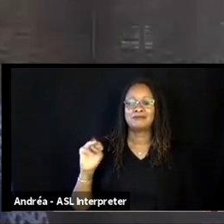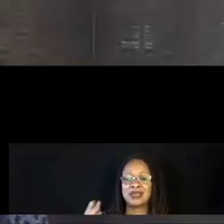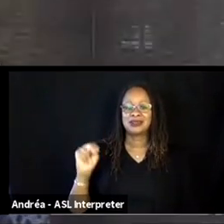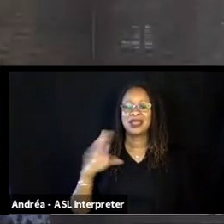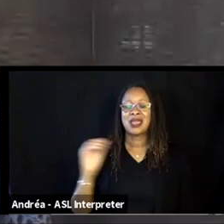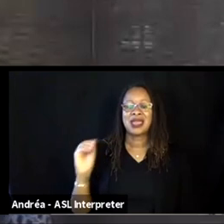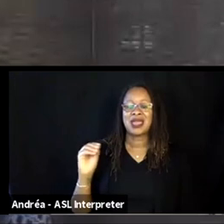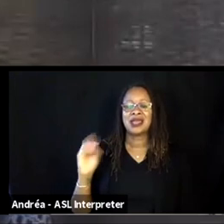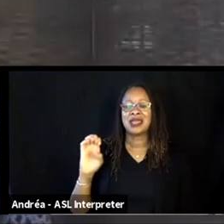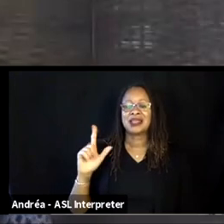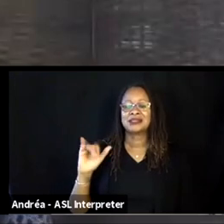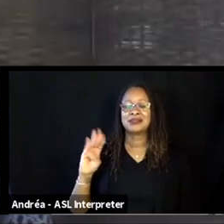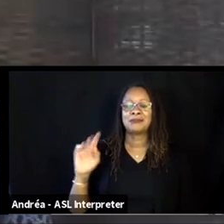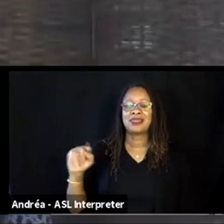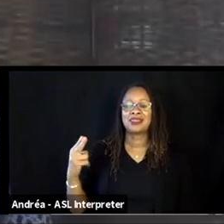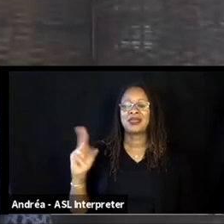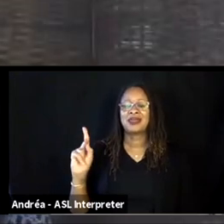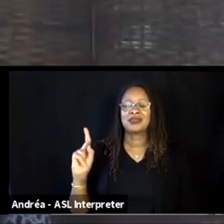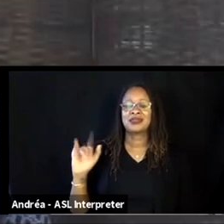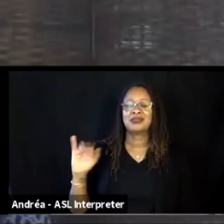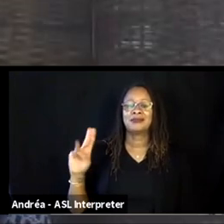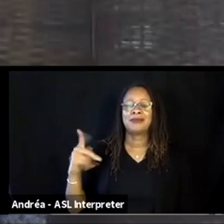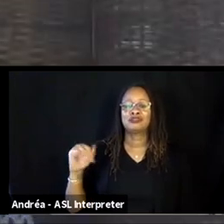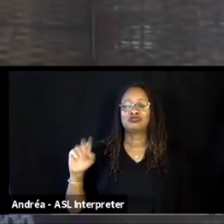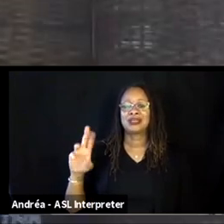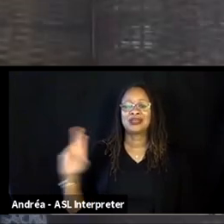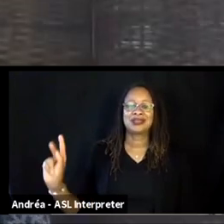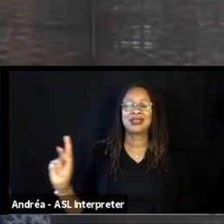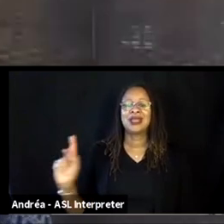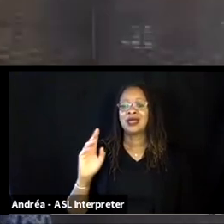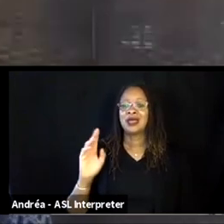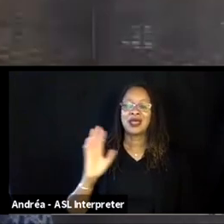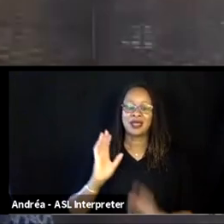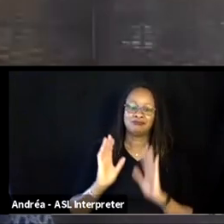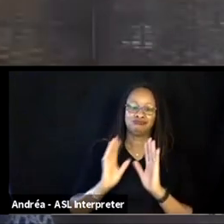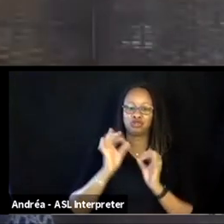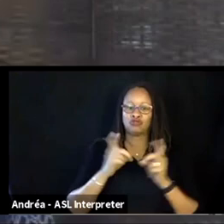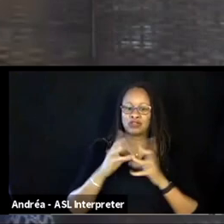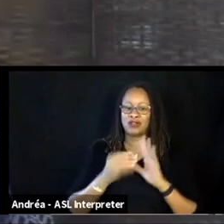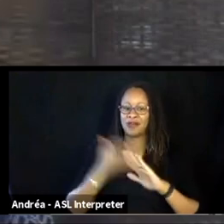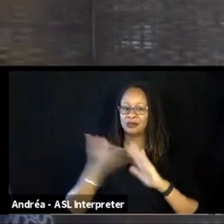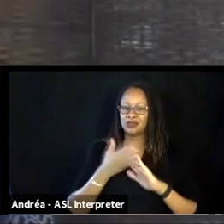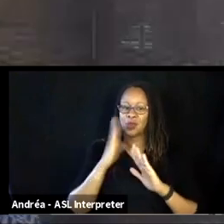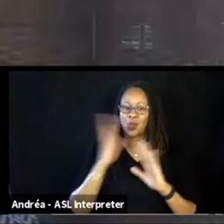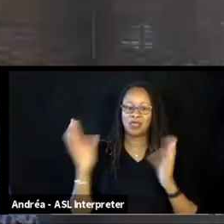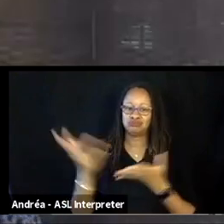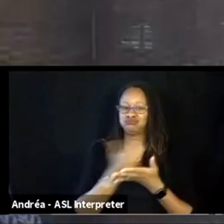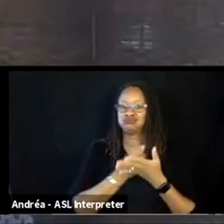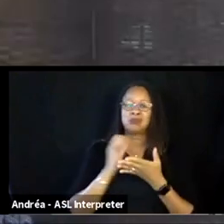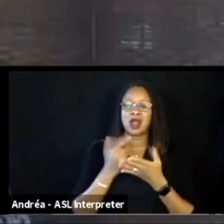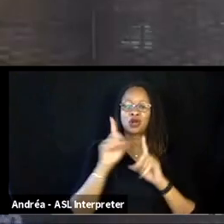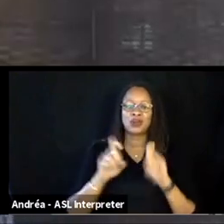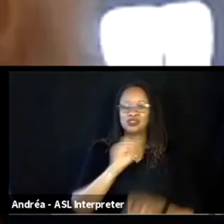leads our development operations, is going to curate our question. So Elizabeth, I'm going to throw